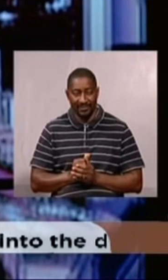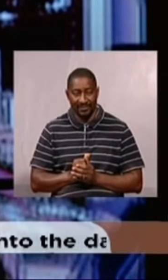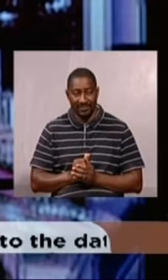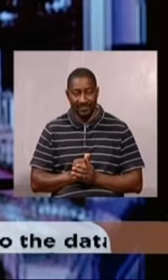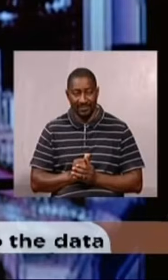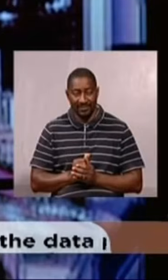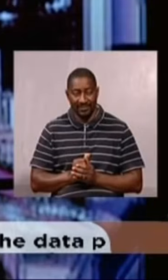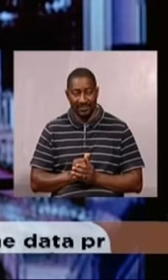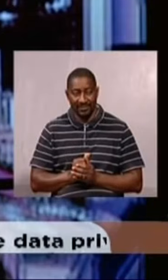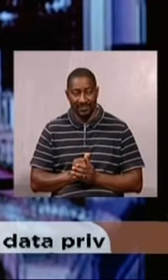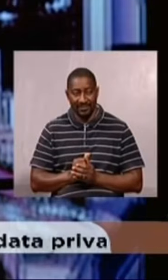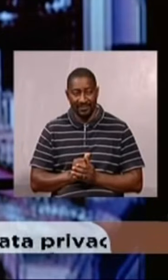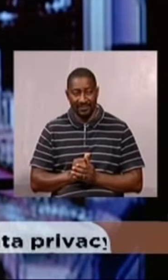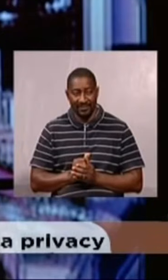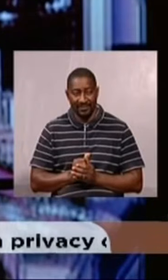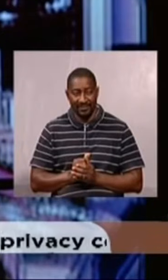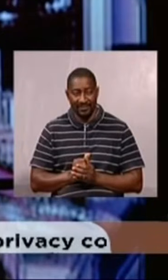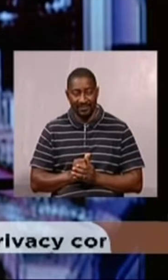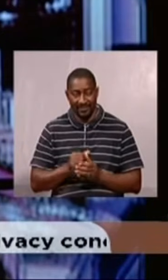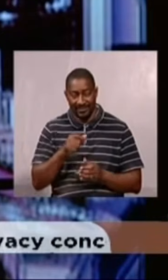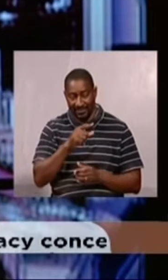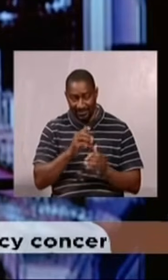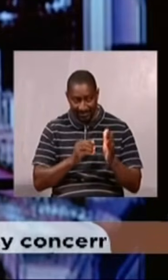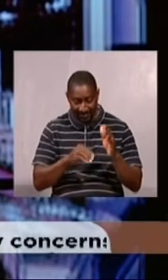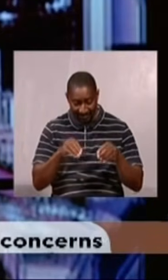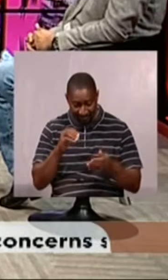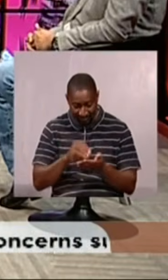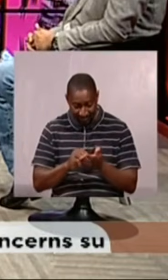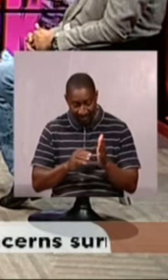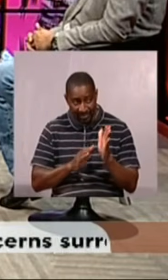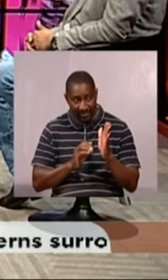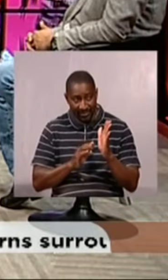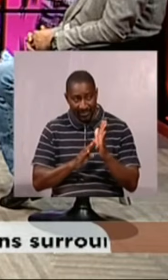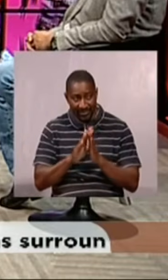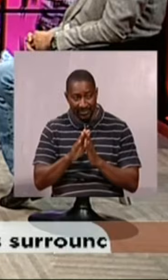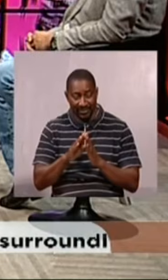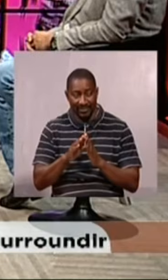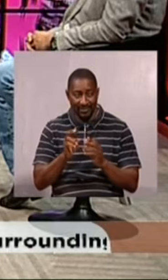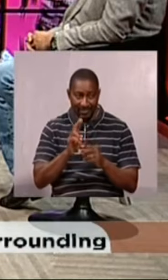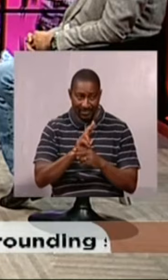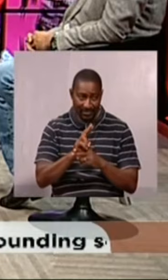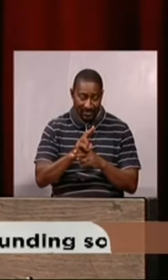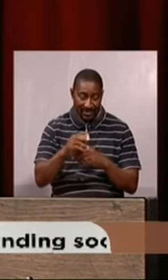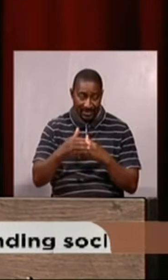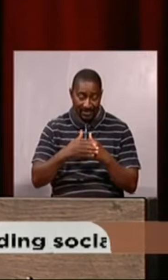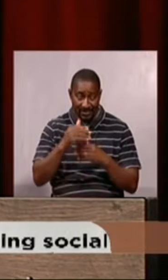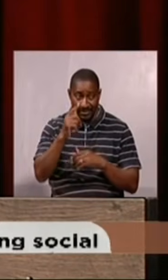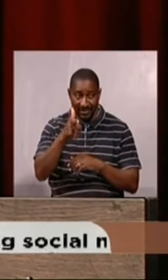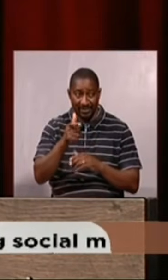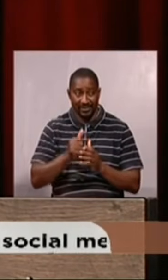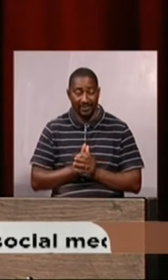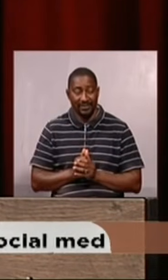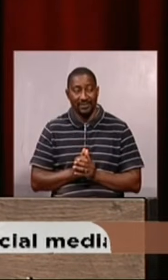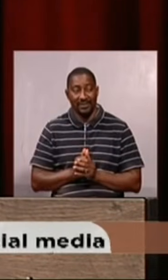a positive sort of aspect that they should develop. Yeah. All right, we'll quickly go for a break and we'll be right back after this. Just tuning in, you're watching